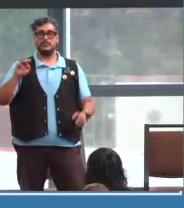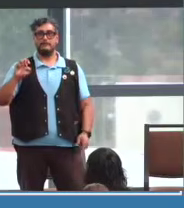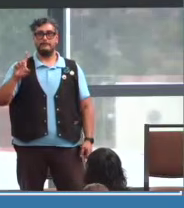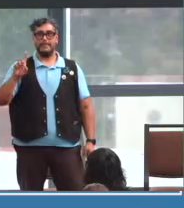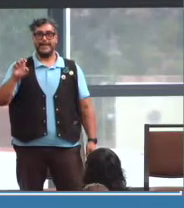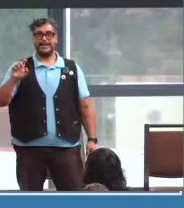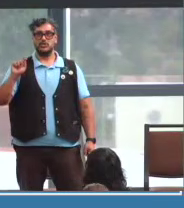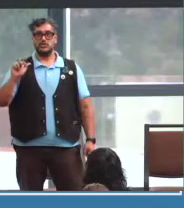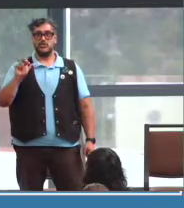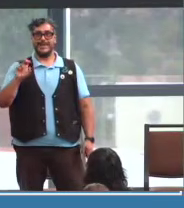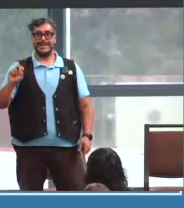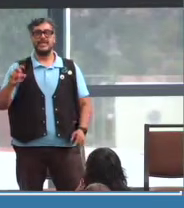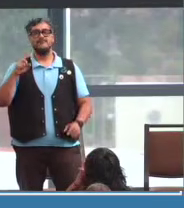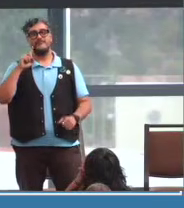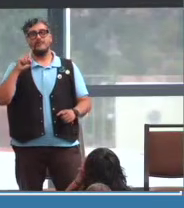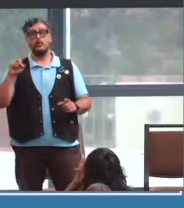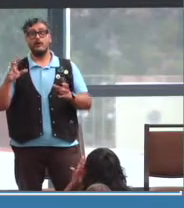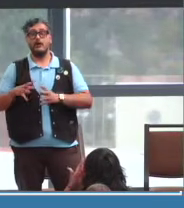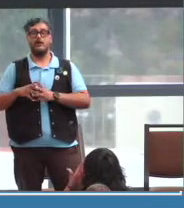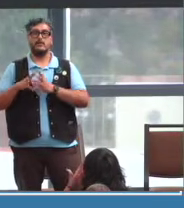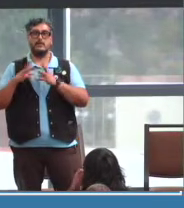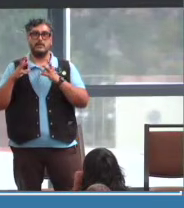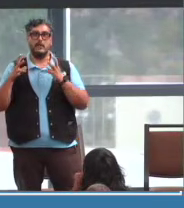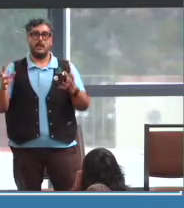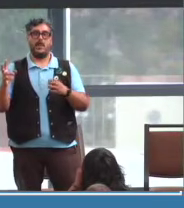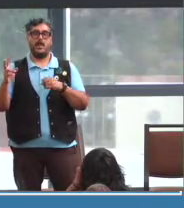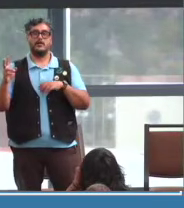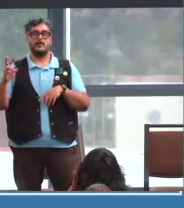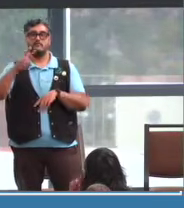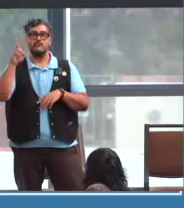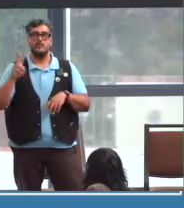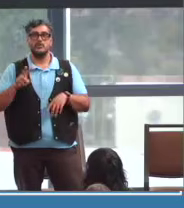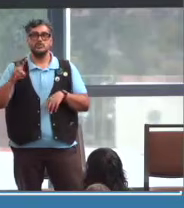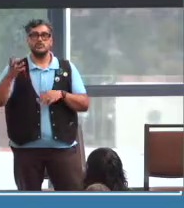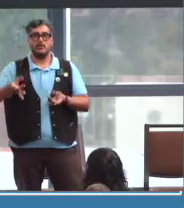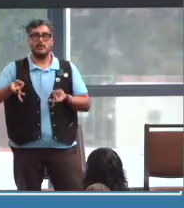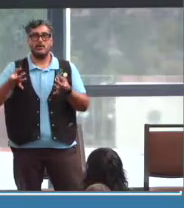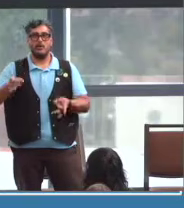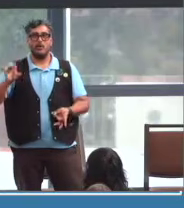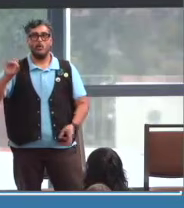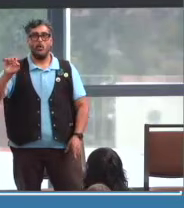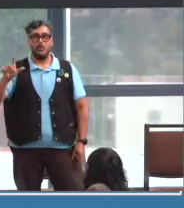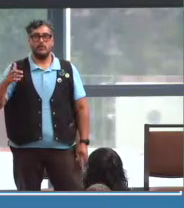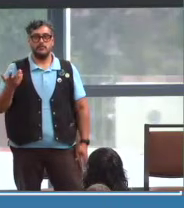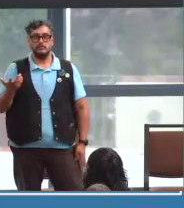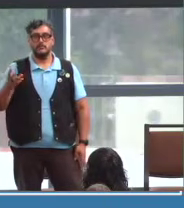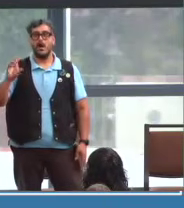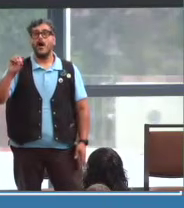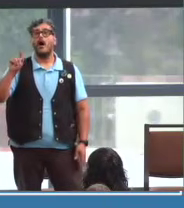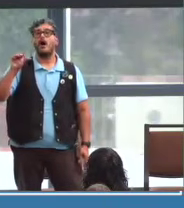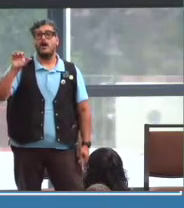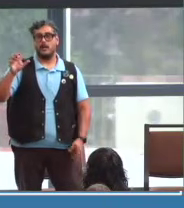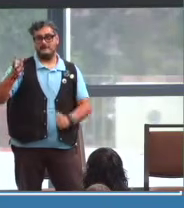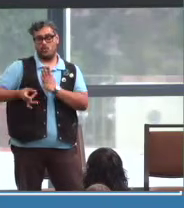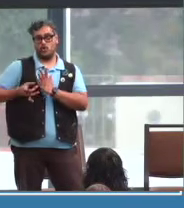that allowed for a liberal amount of extra virgin olive oil. So it was kind of a moderately high-fat diet, but with olive oil.